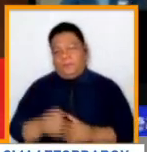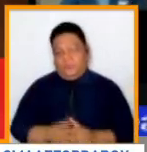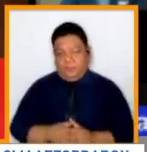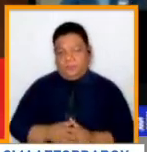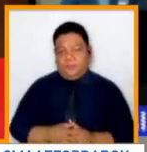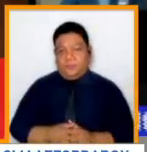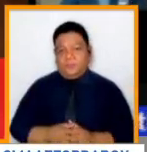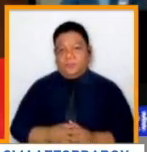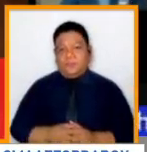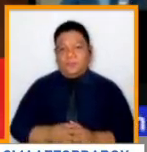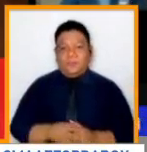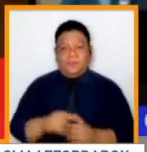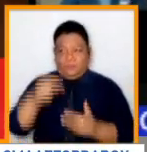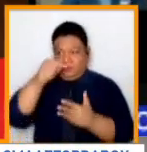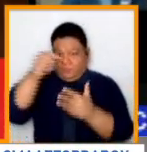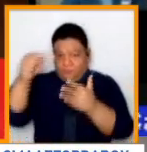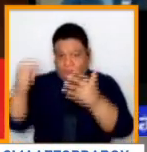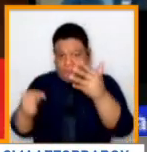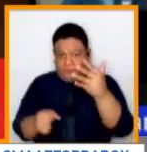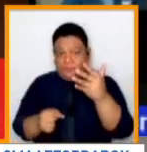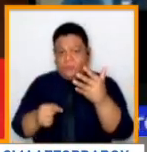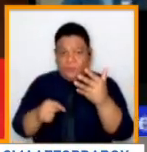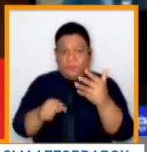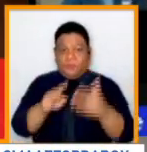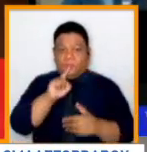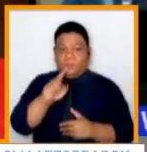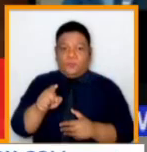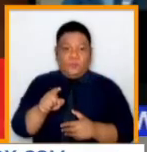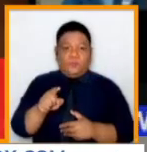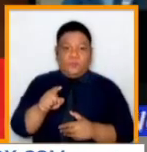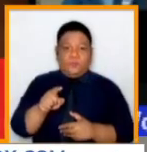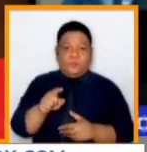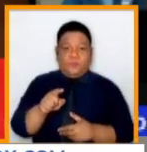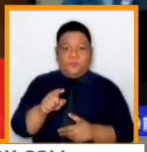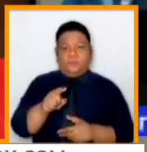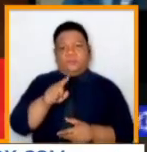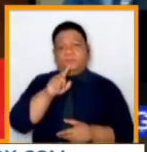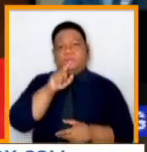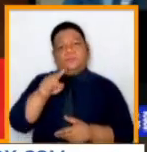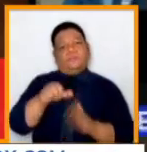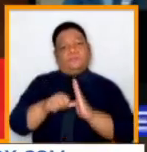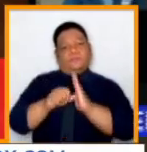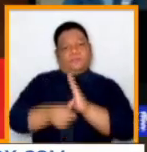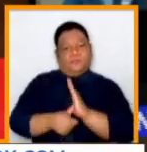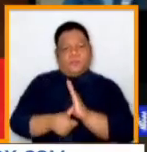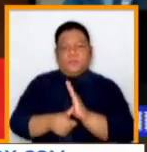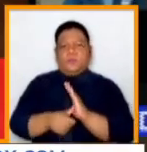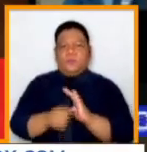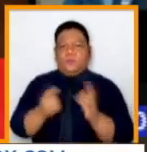again would indicate the need for us to closely review how the